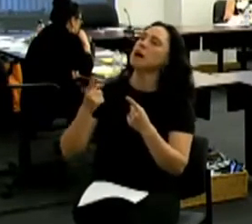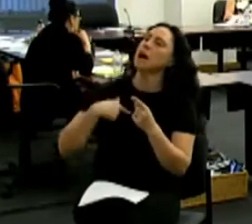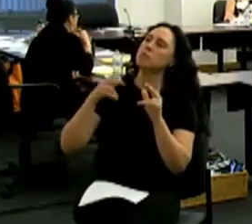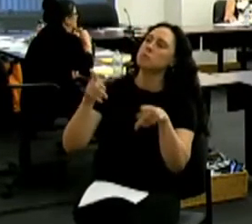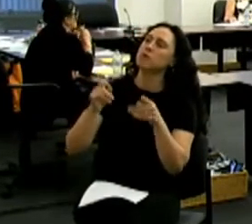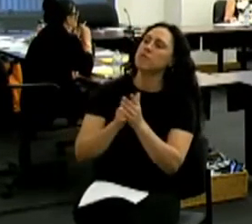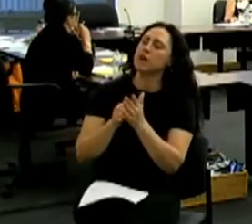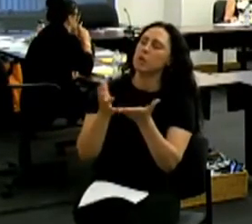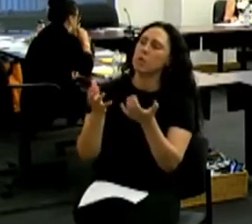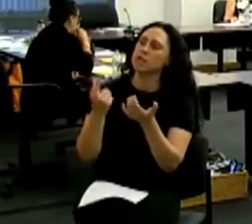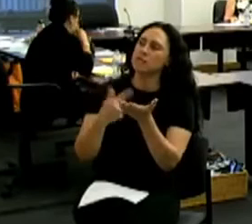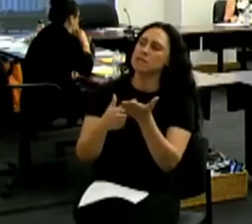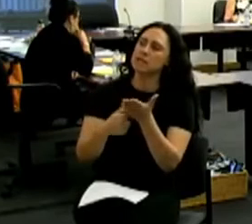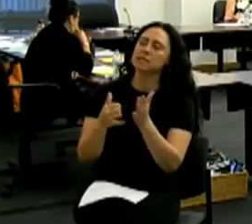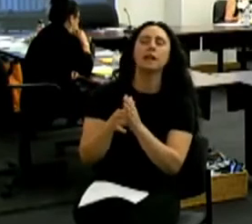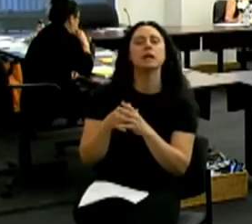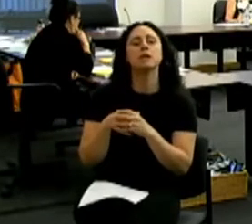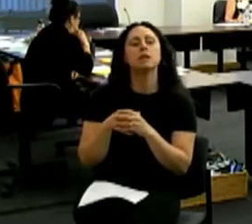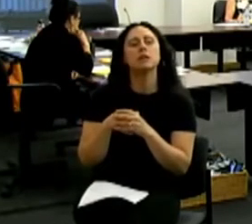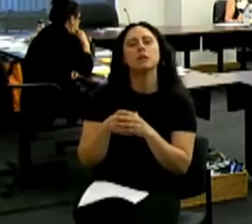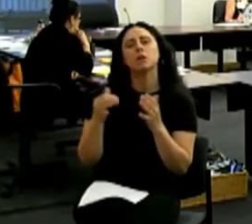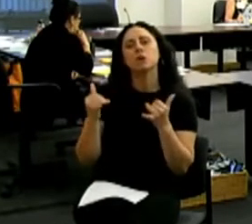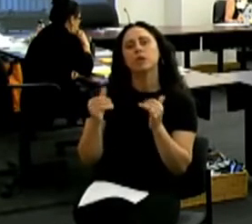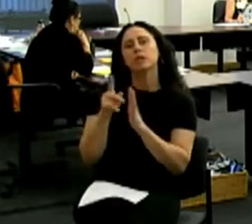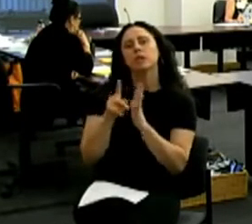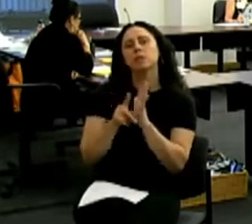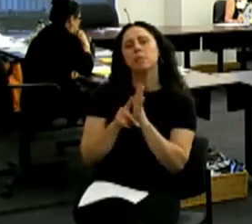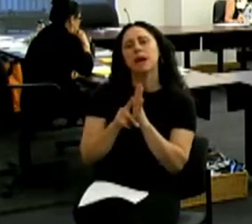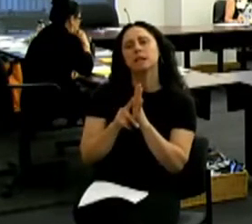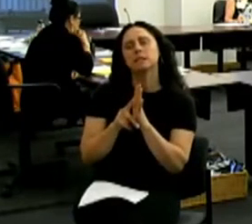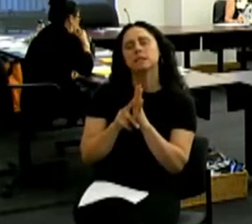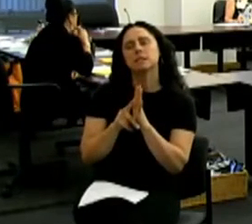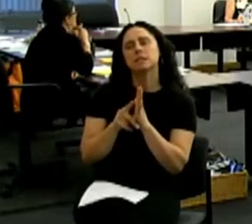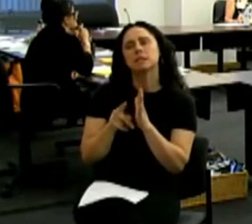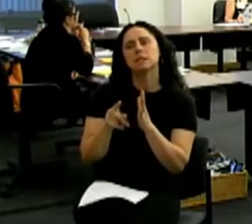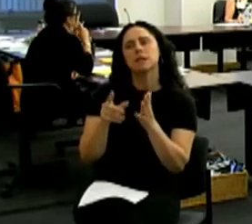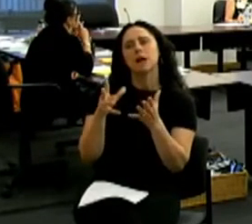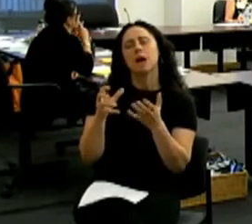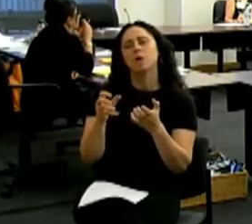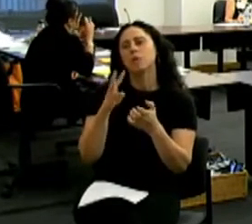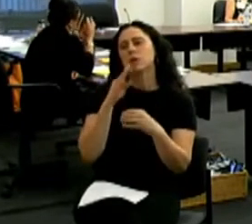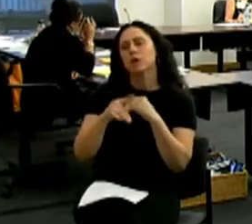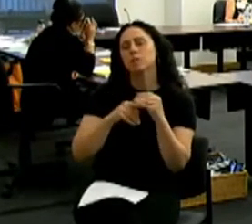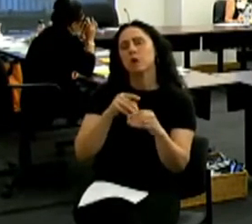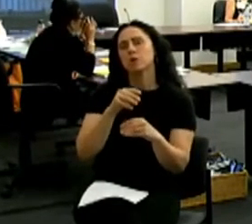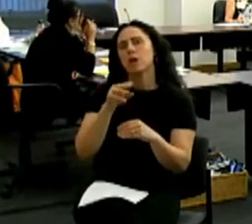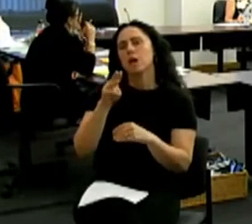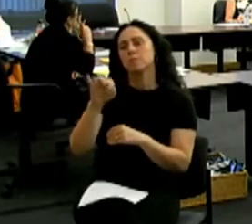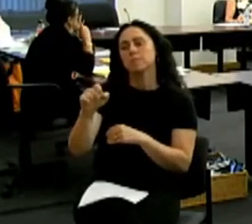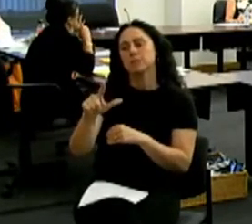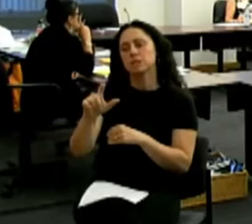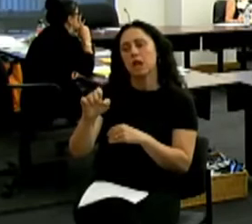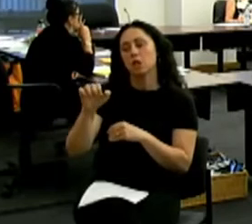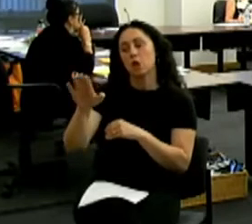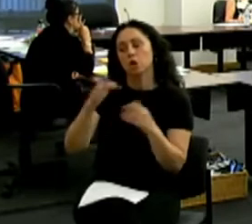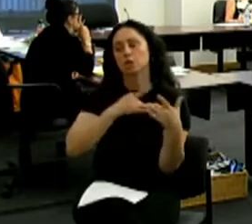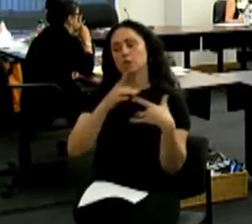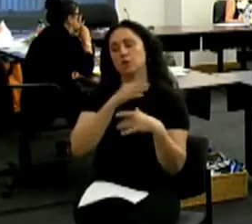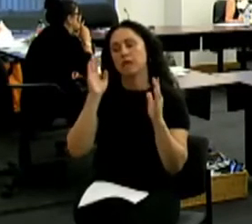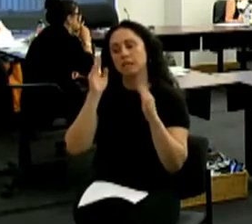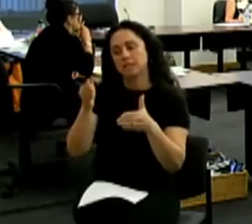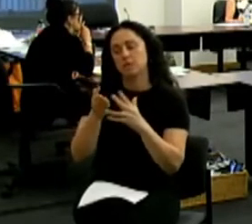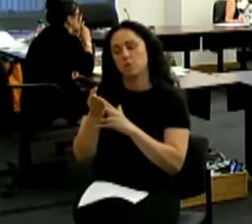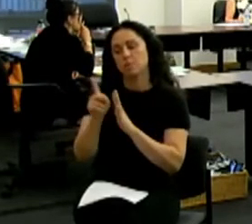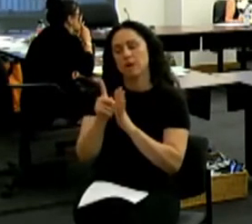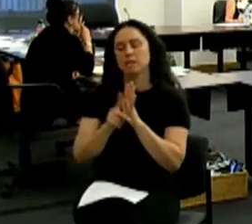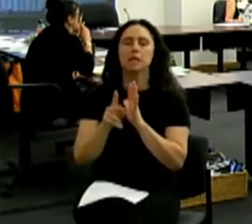asked to discuss that. Currently, policy, and I'm going to bring this to Michelle's concern and attention for you guys to look at through